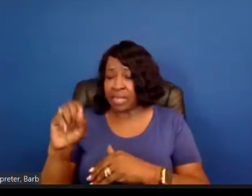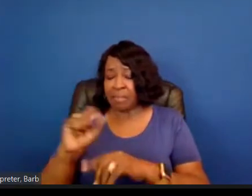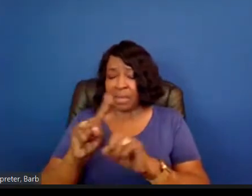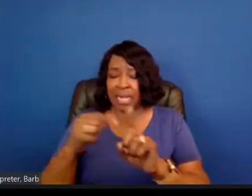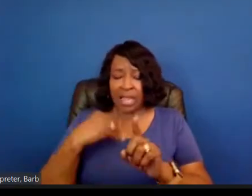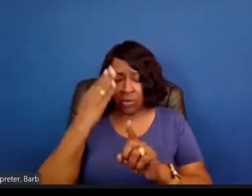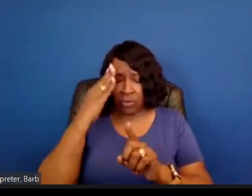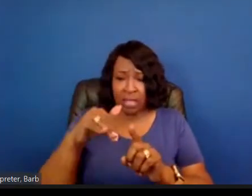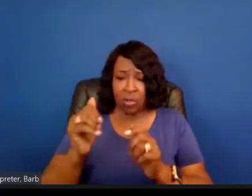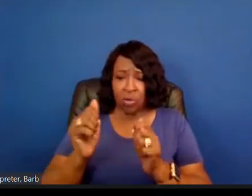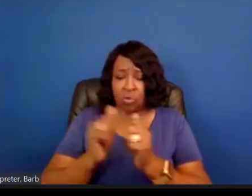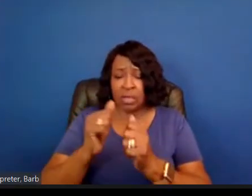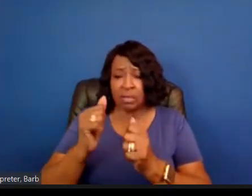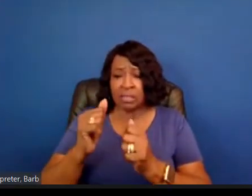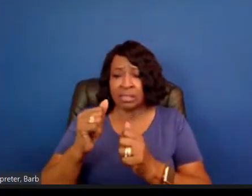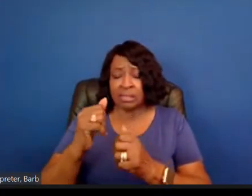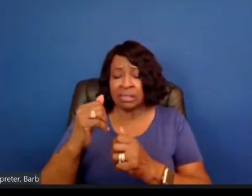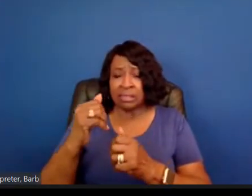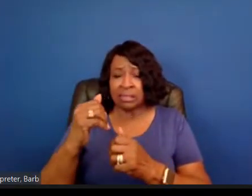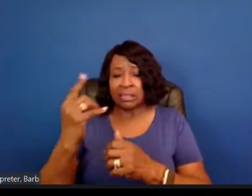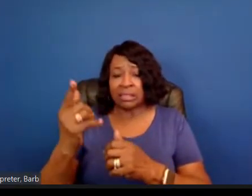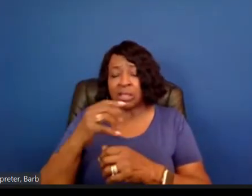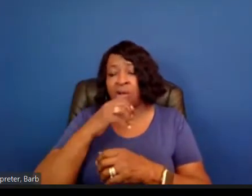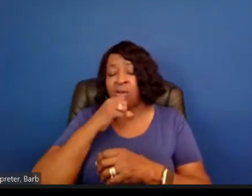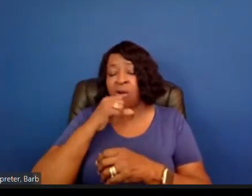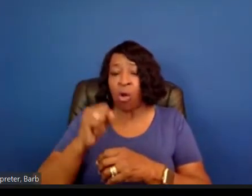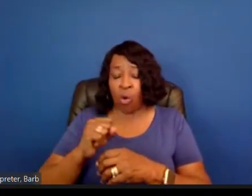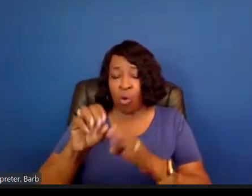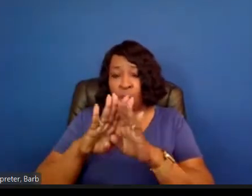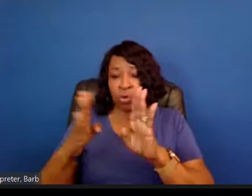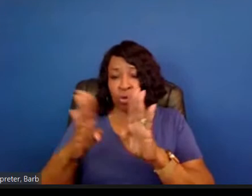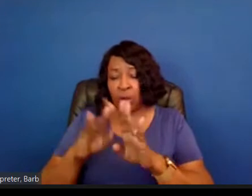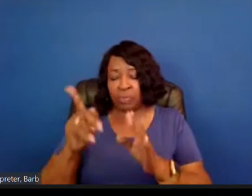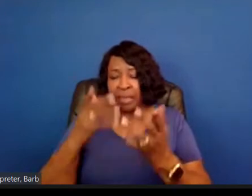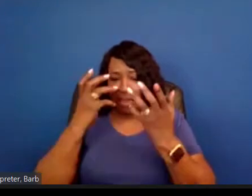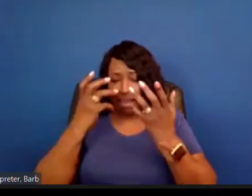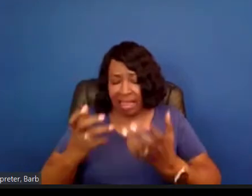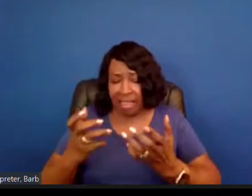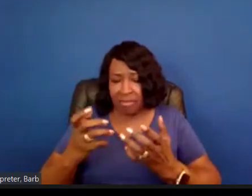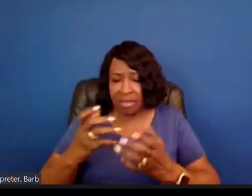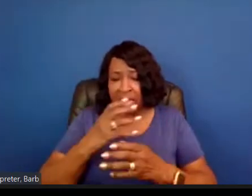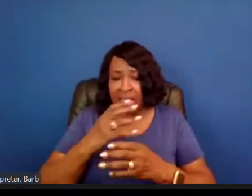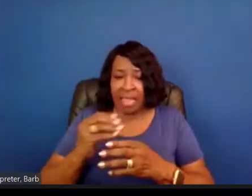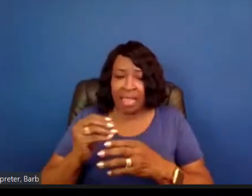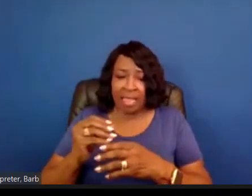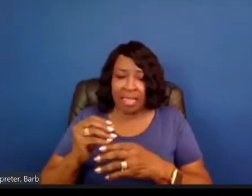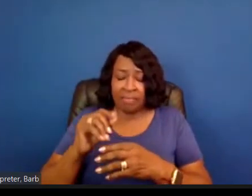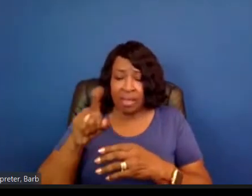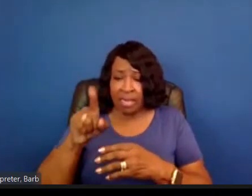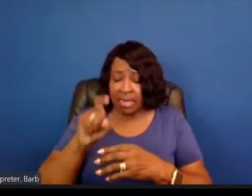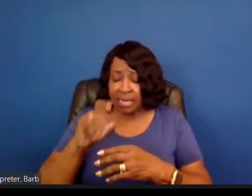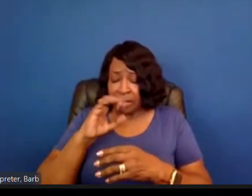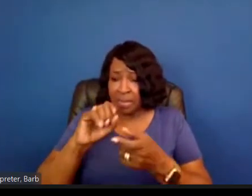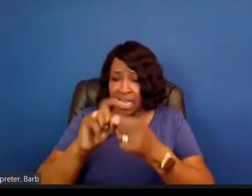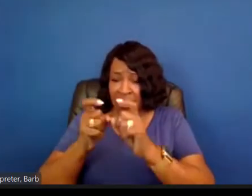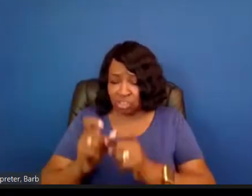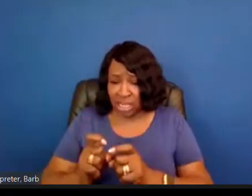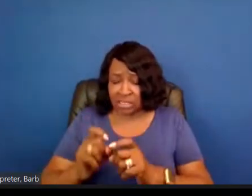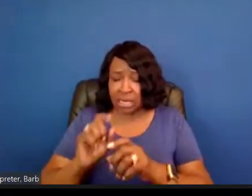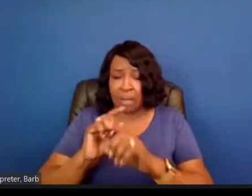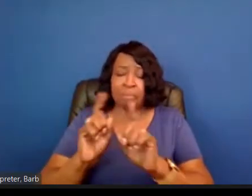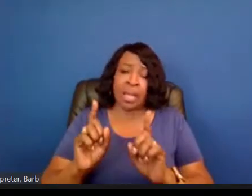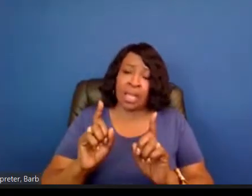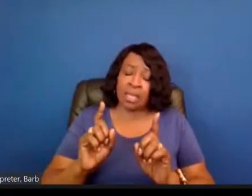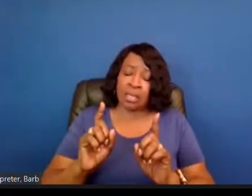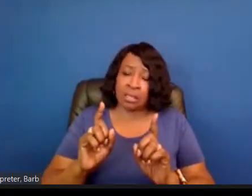with some of the older doors, they get kind of heavy. And so in the past, like they would just need to be adjusted. But you